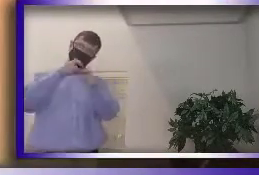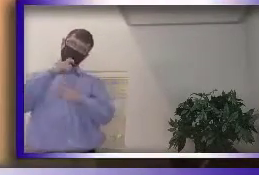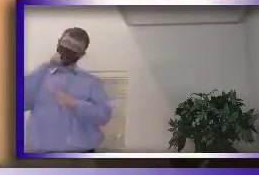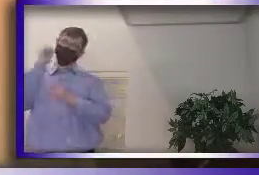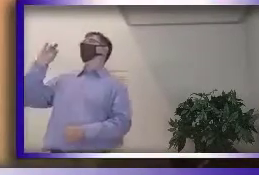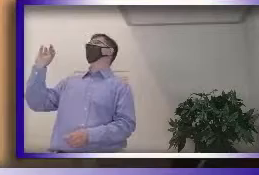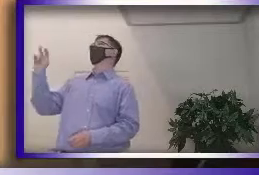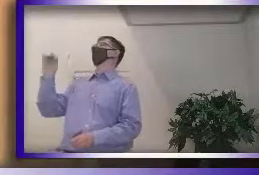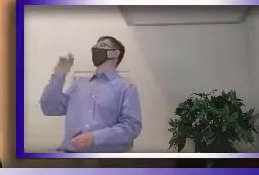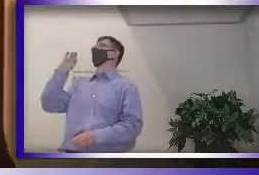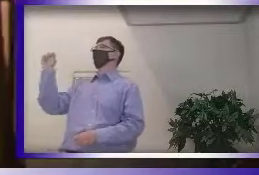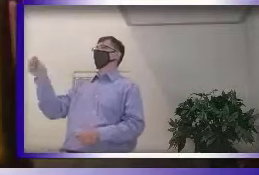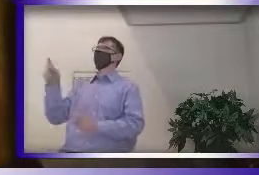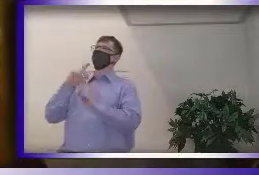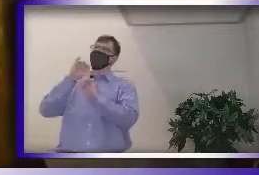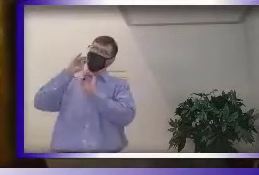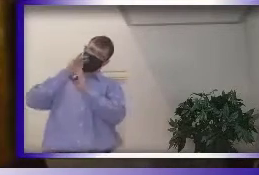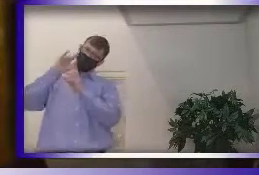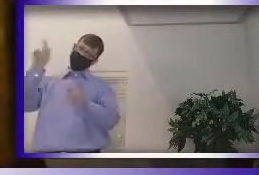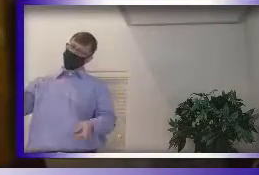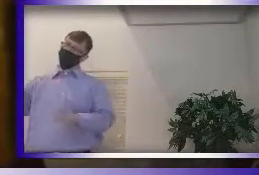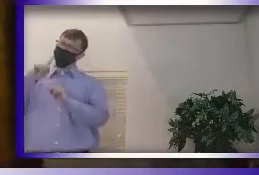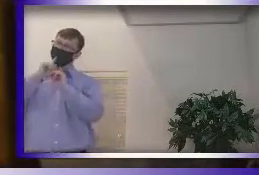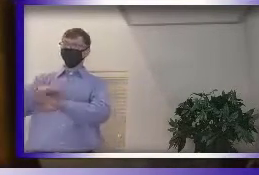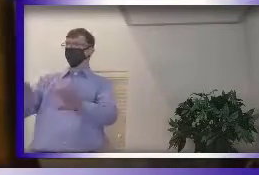The word is a symbol.